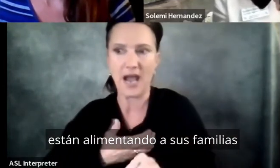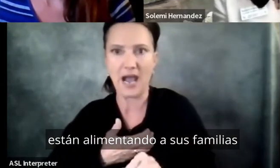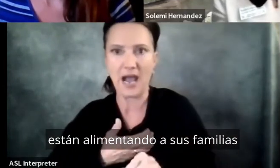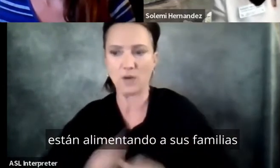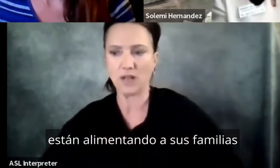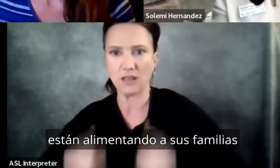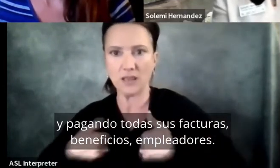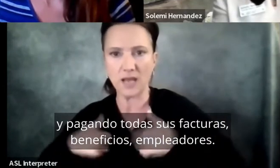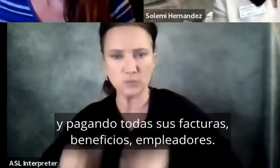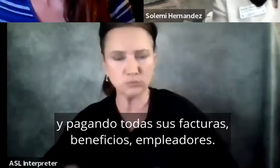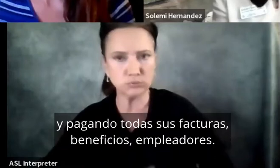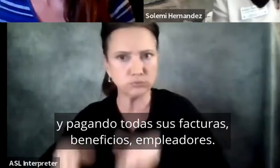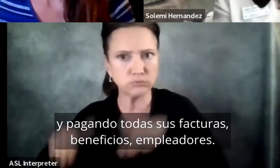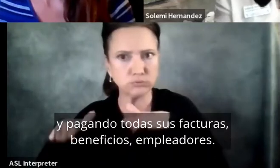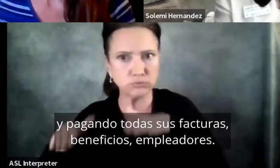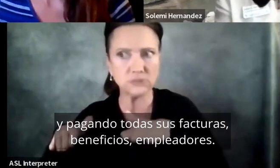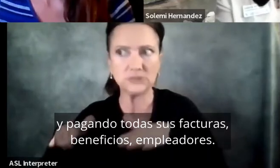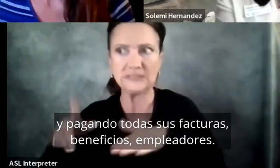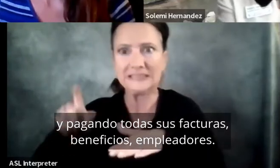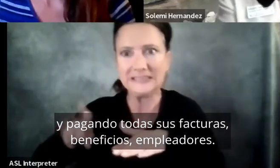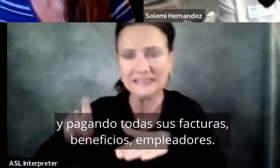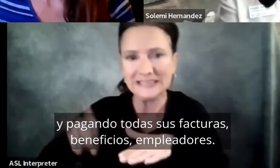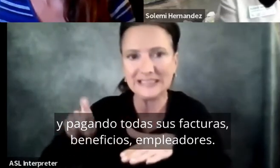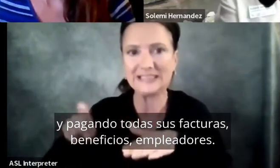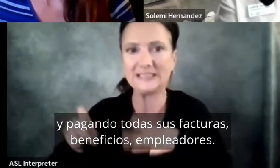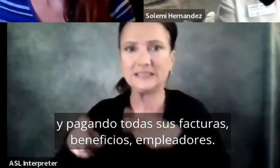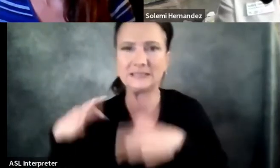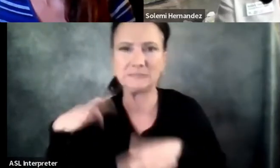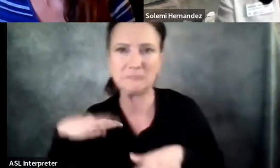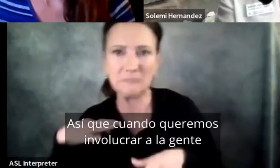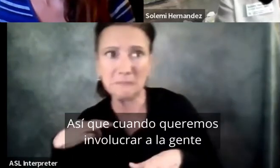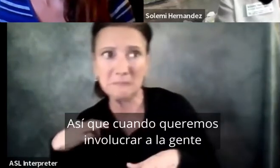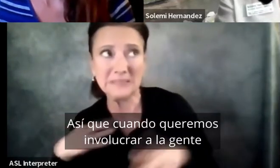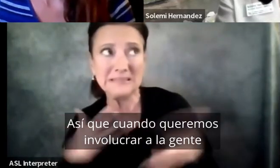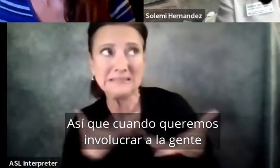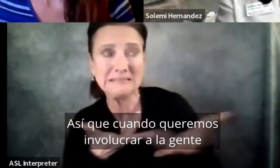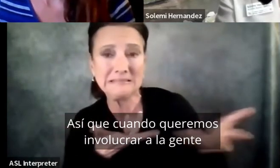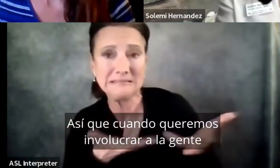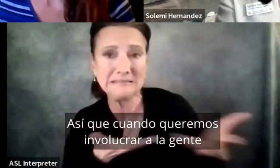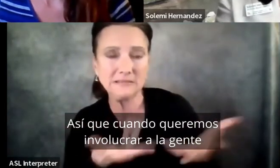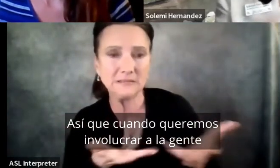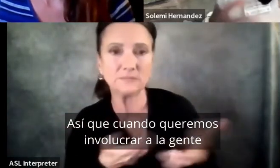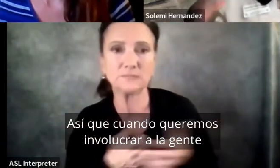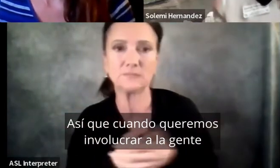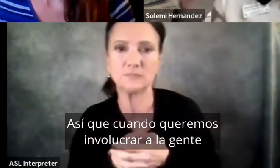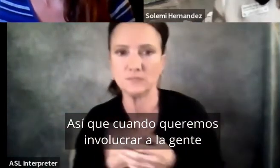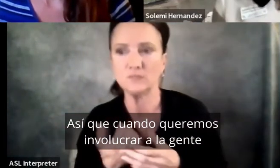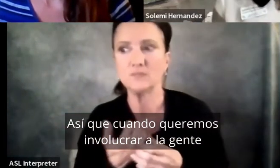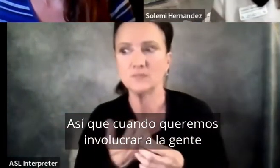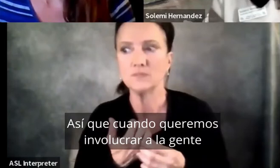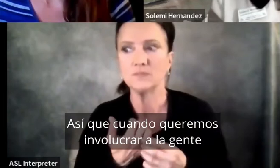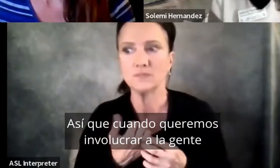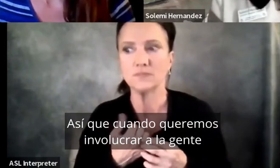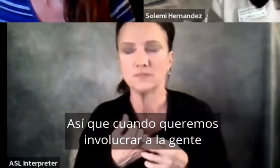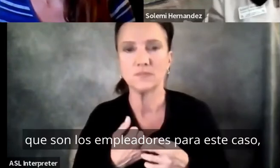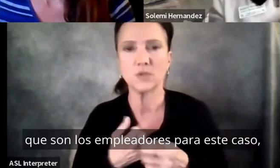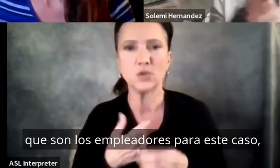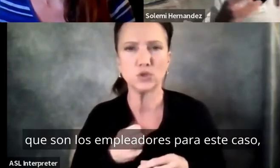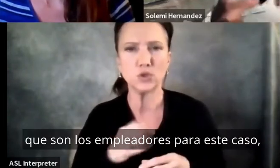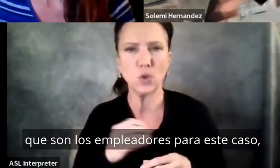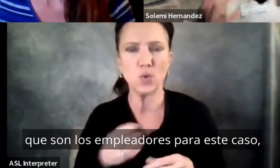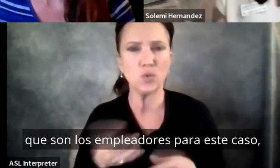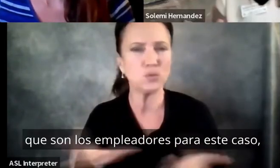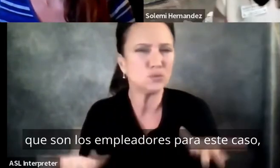their families and paying all their bills, depend on these employers. So, you know, when we want to engage people